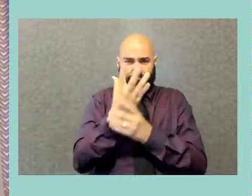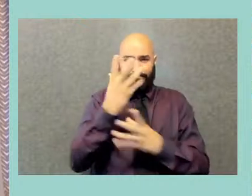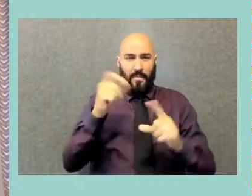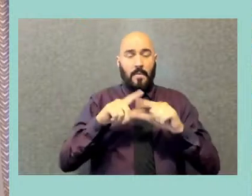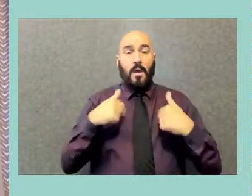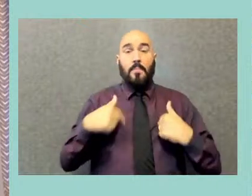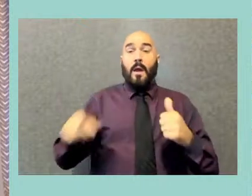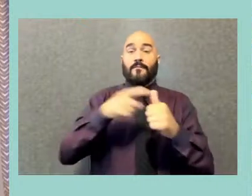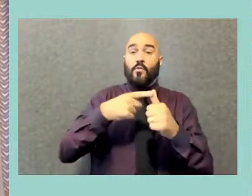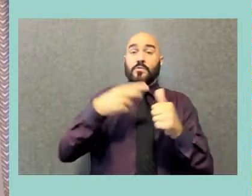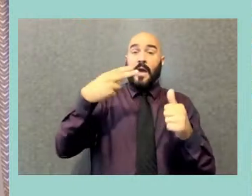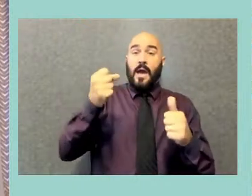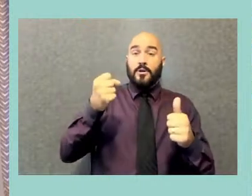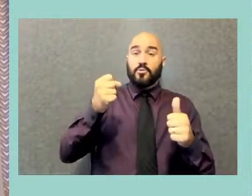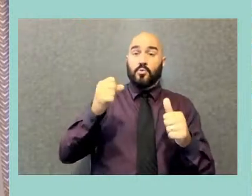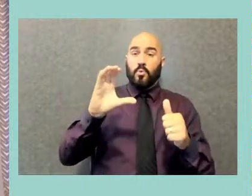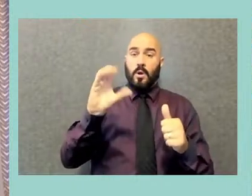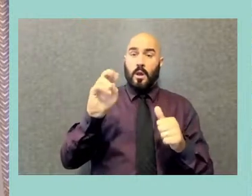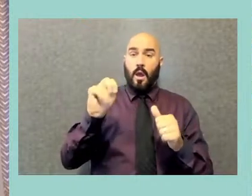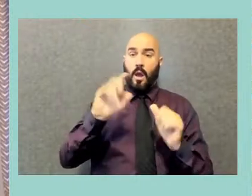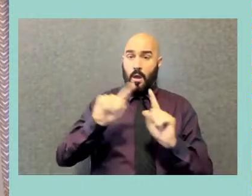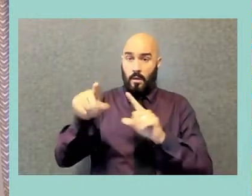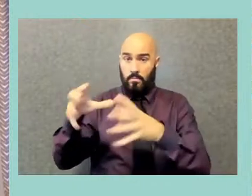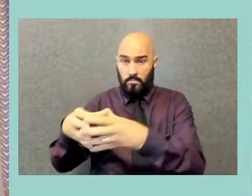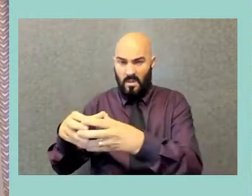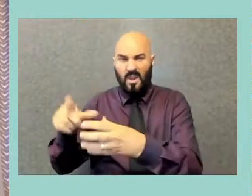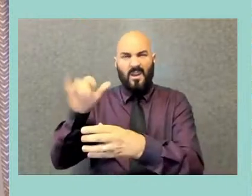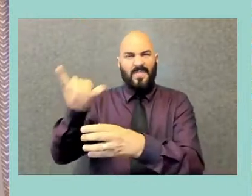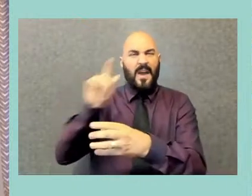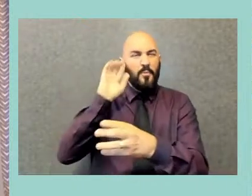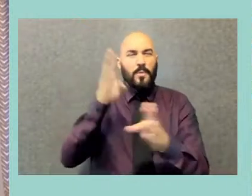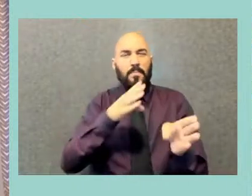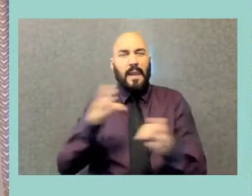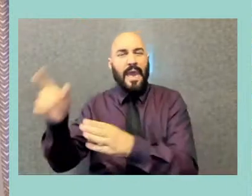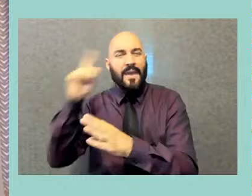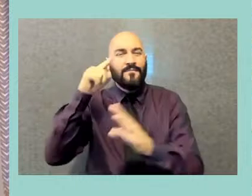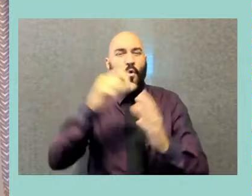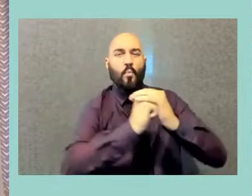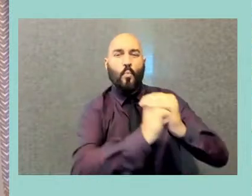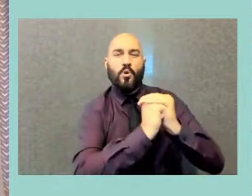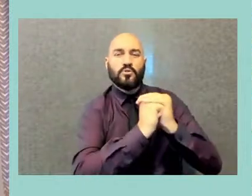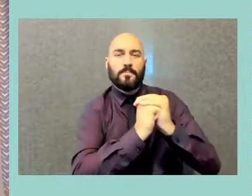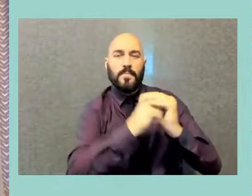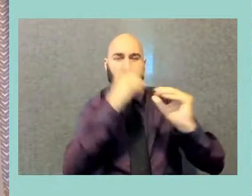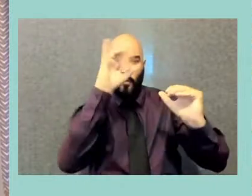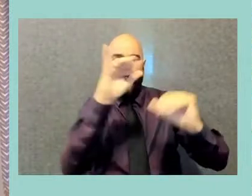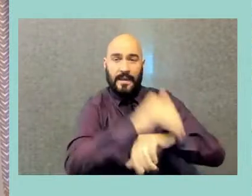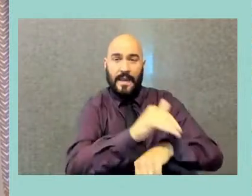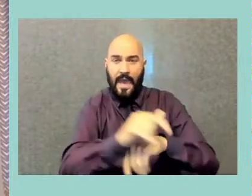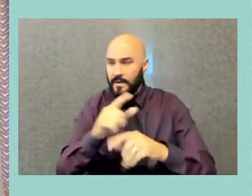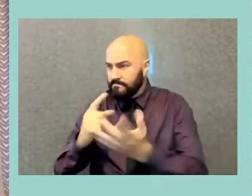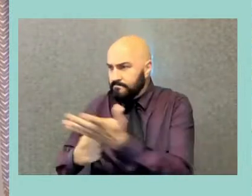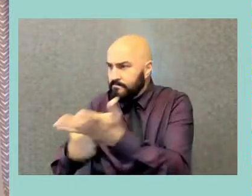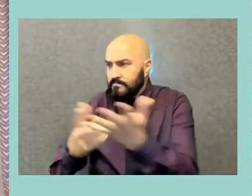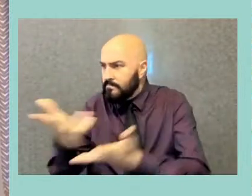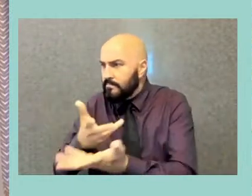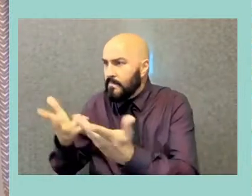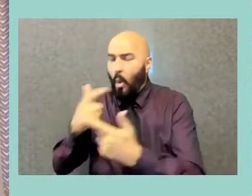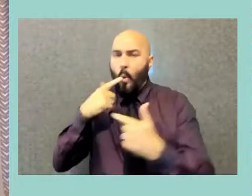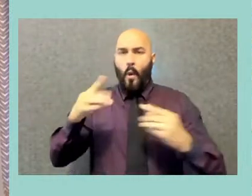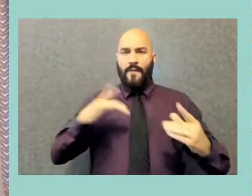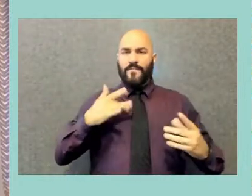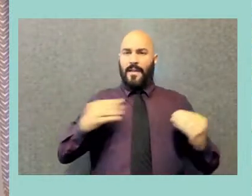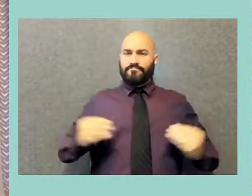that night's worship. The conversation invigorated me. There was such a depth of thought and so much to consider